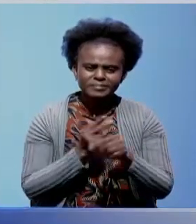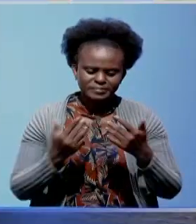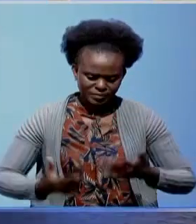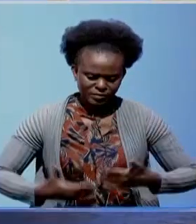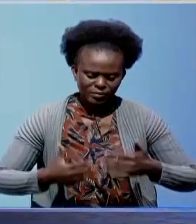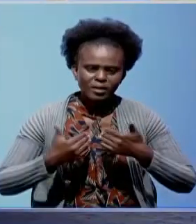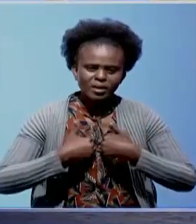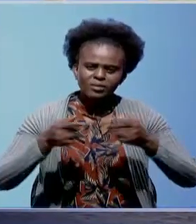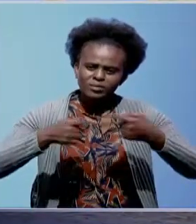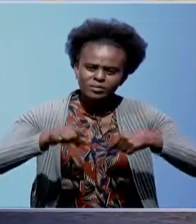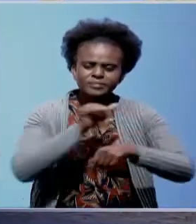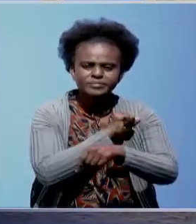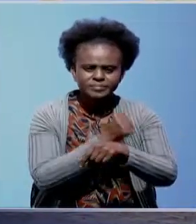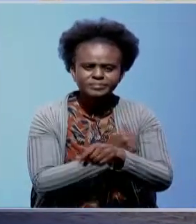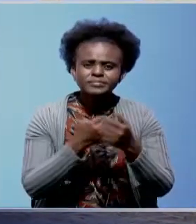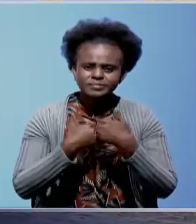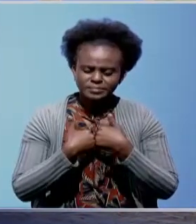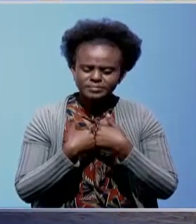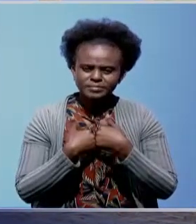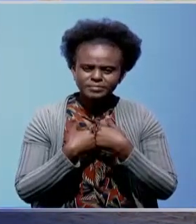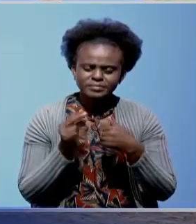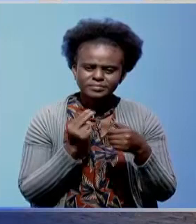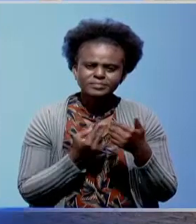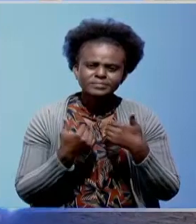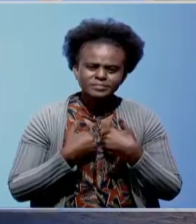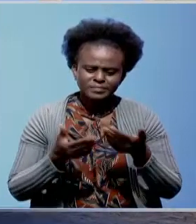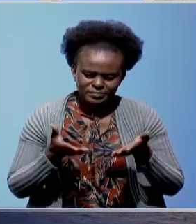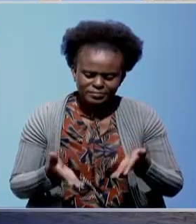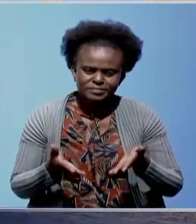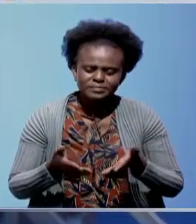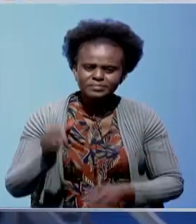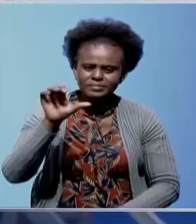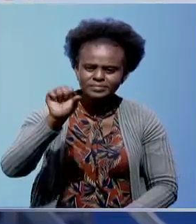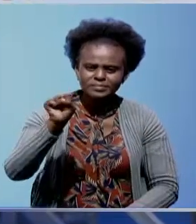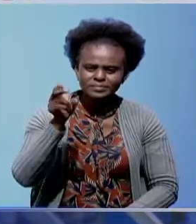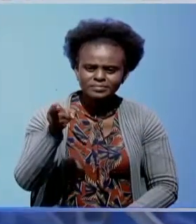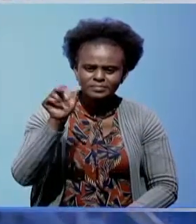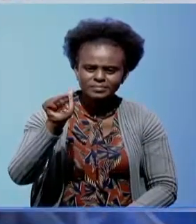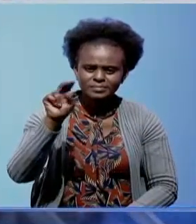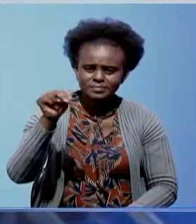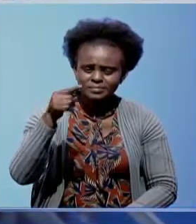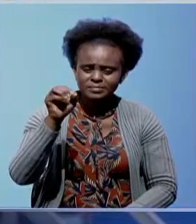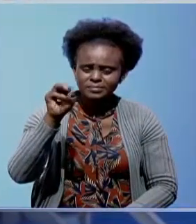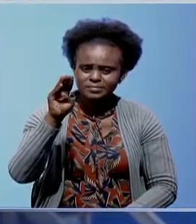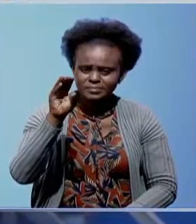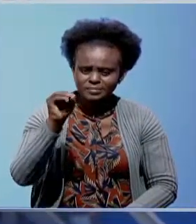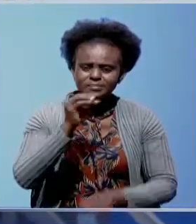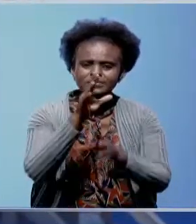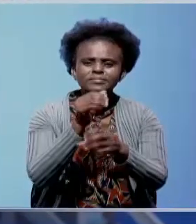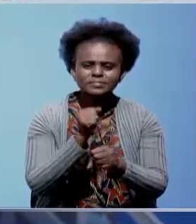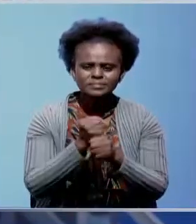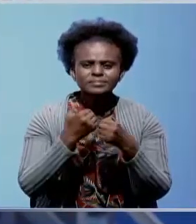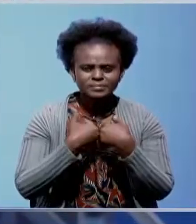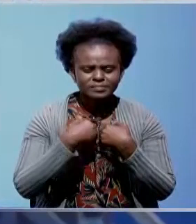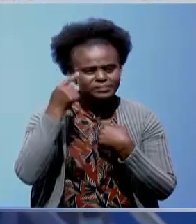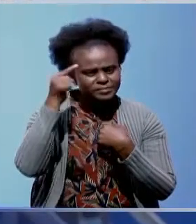local authority that we are here in Shangombo and particularly Natukoma to receive on behalf